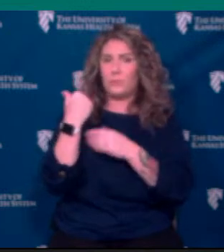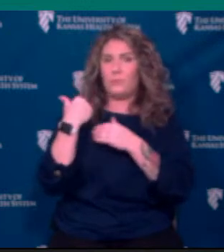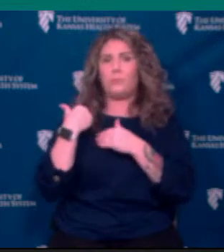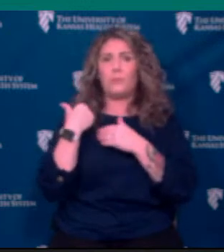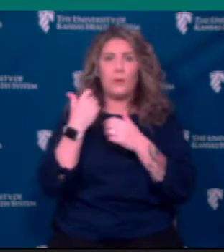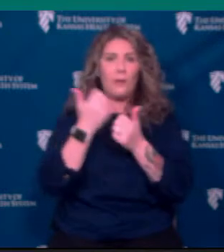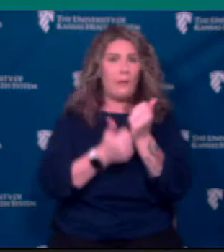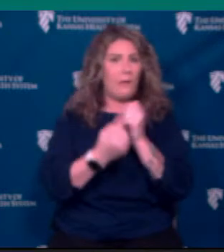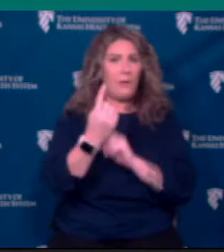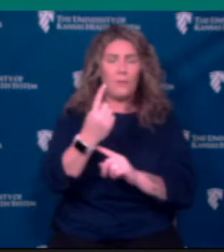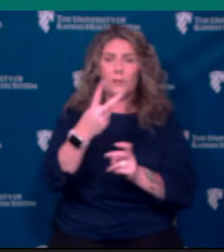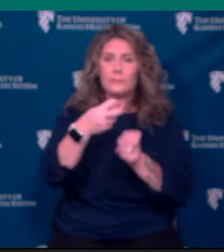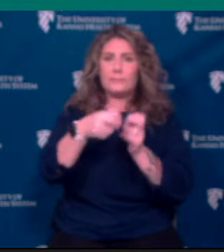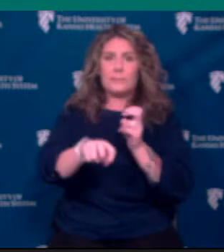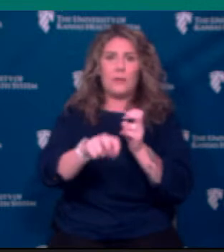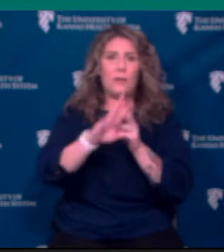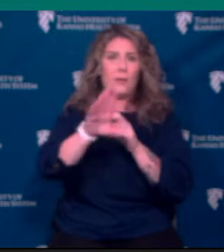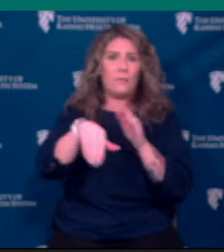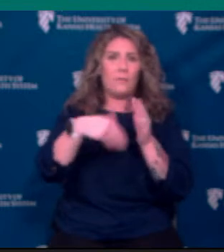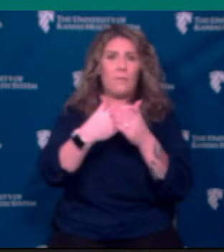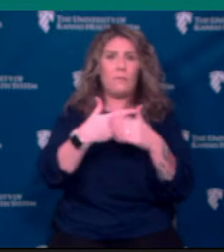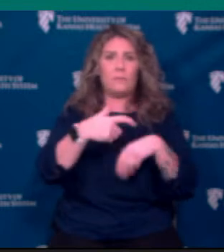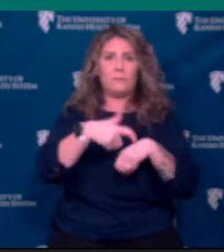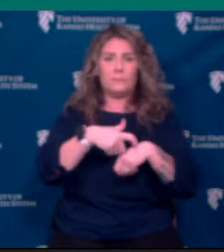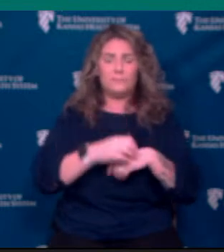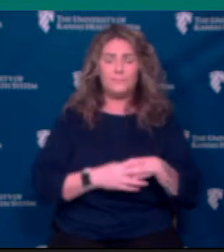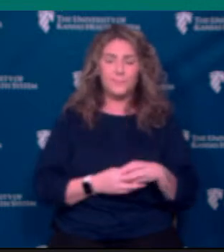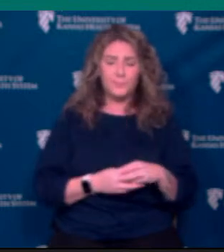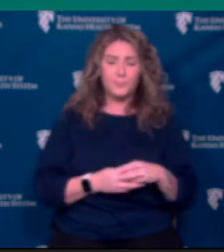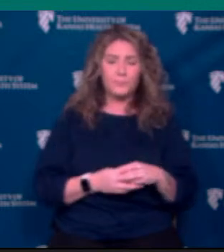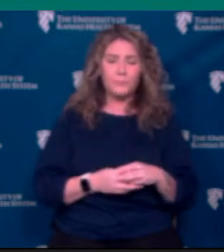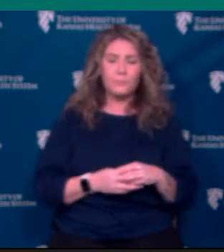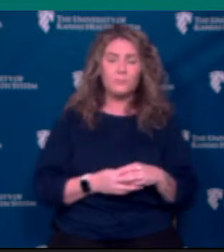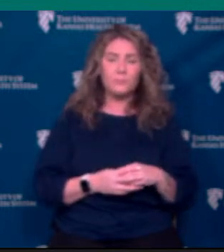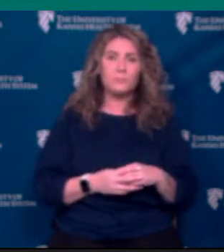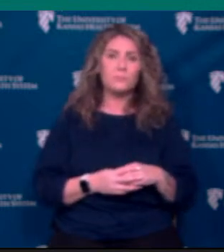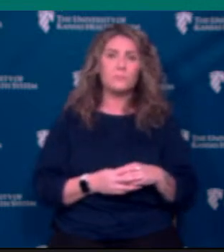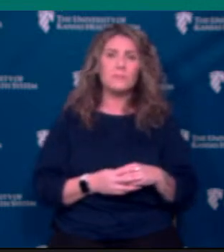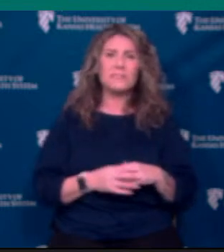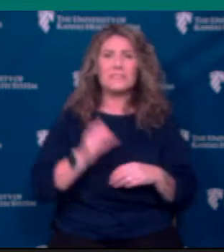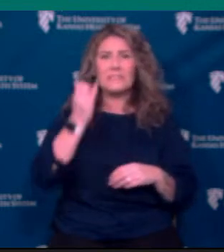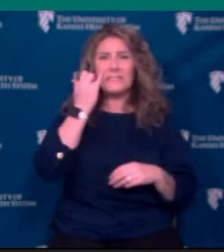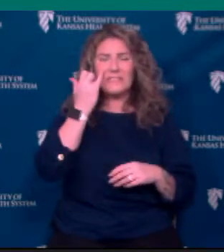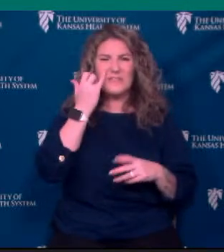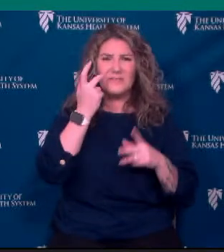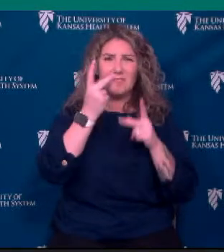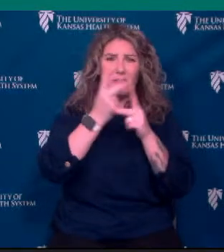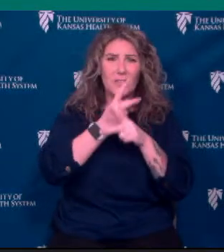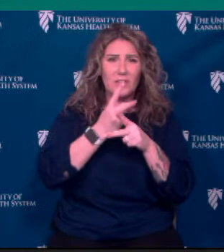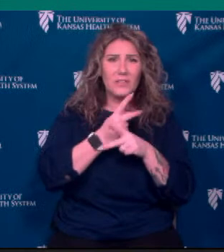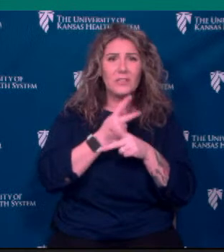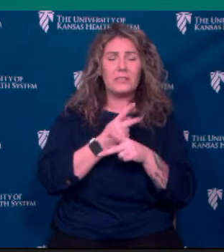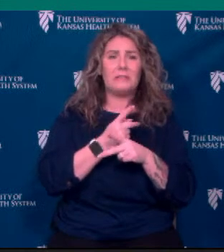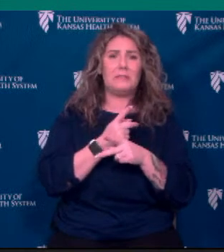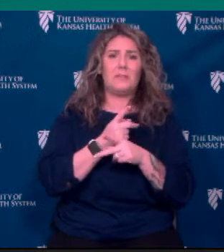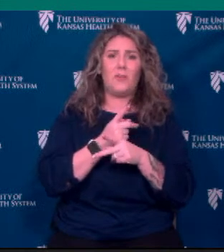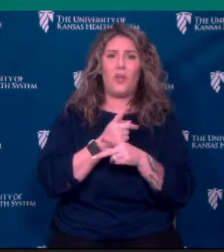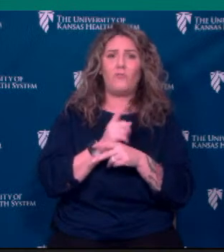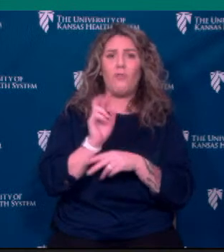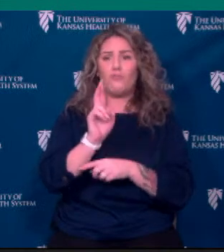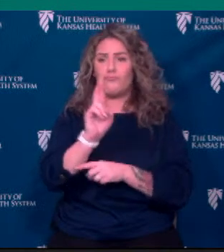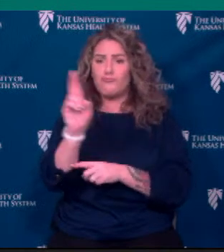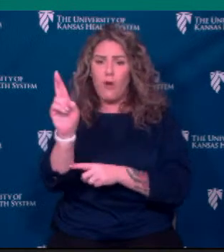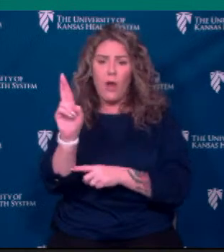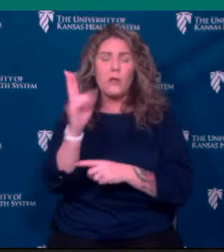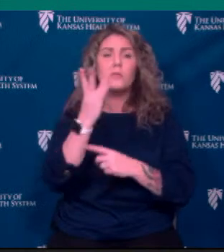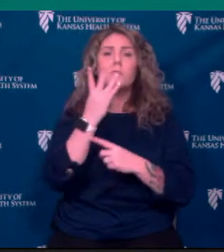been a tough go all the way across. If you could just decipher the very far right where the color change is starting